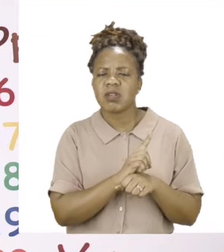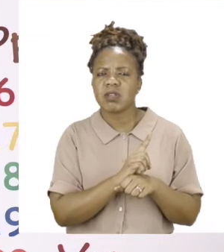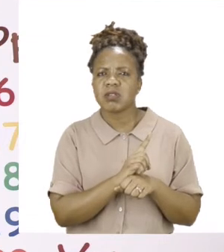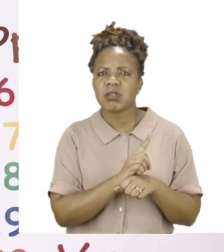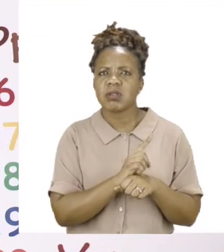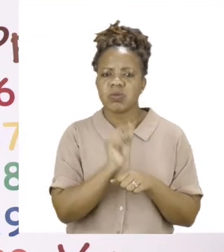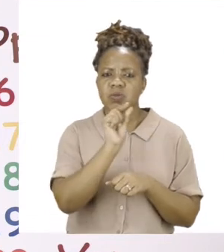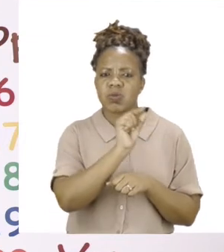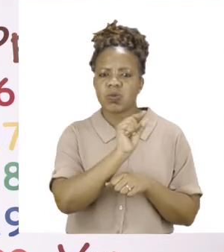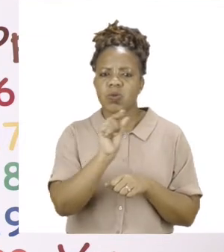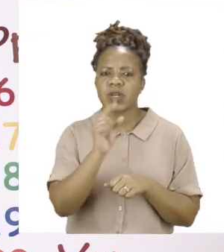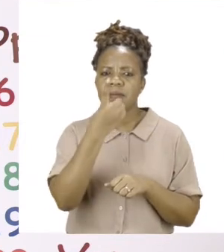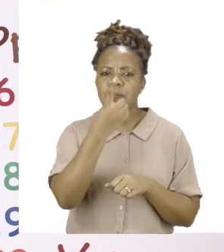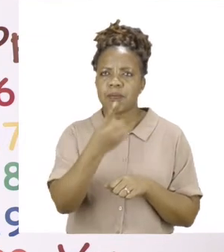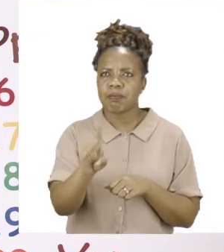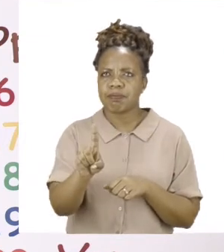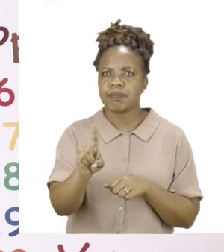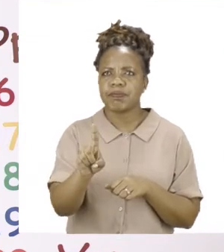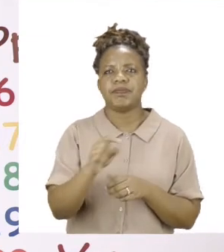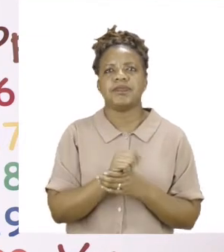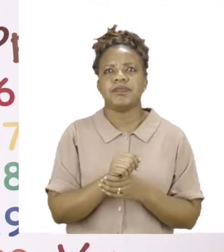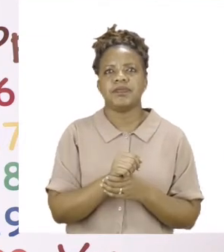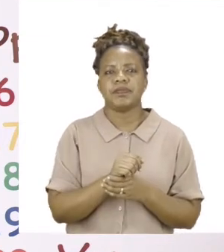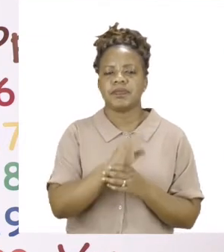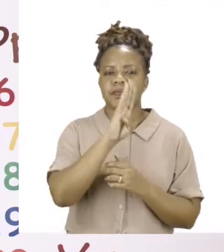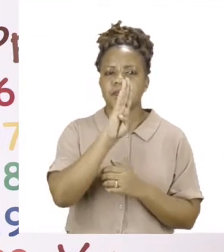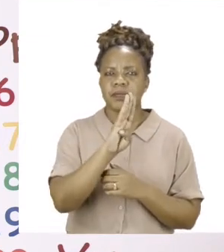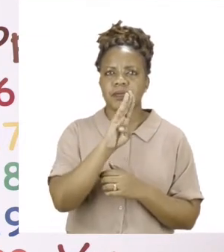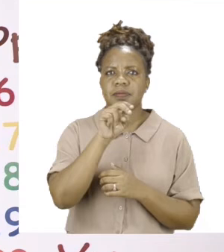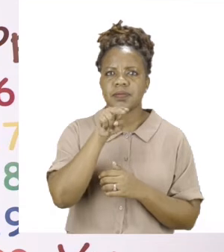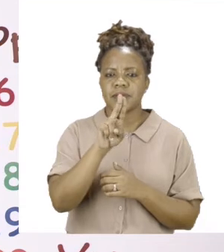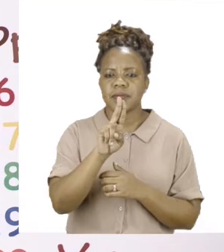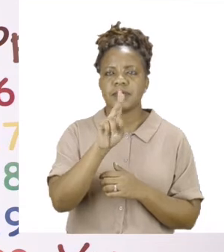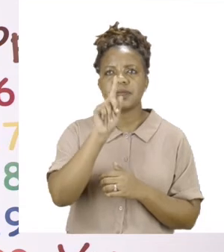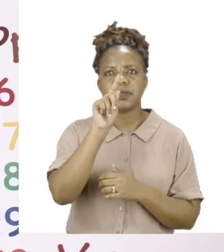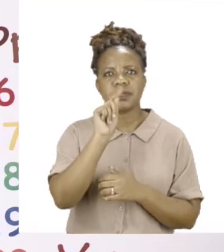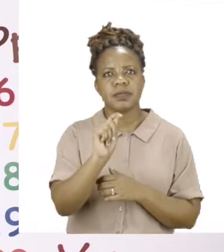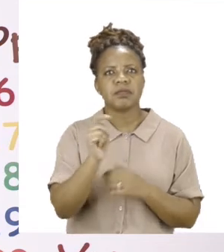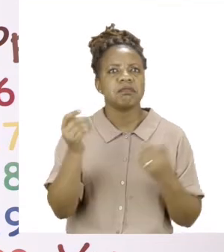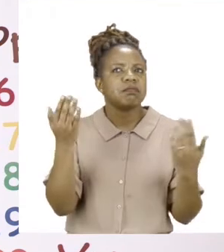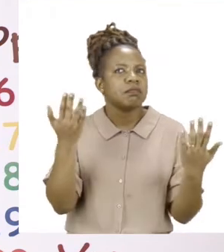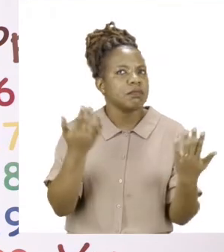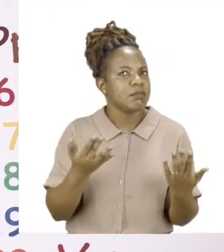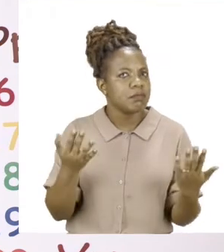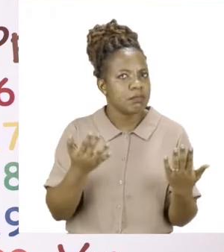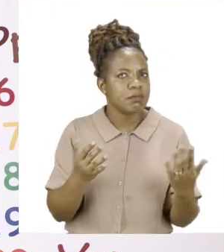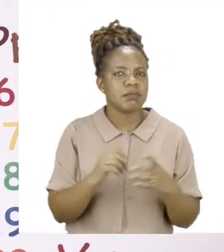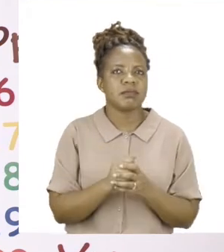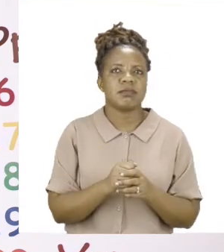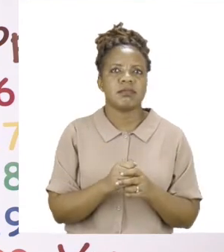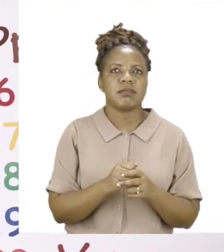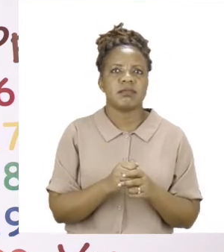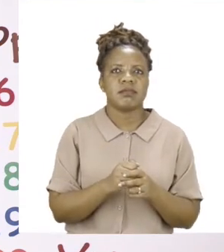word but. Now you can see that it has a b, a, t. So we are also going to be looking for